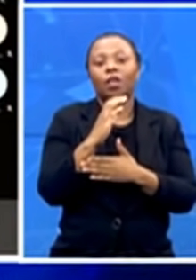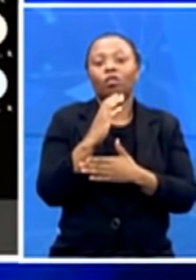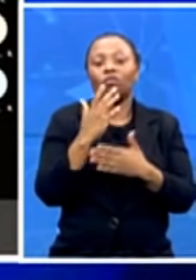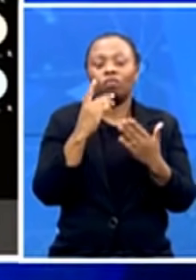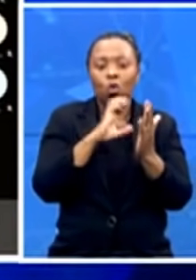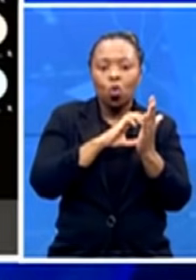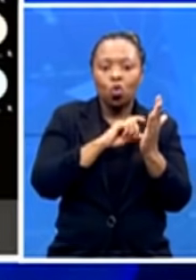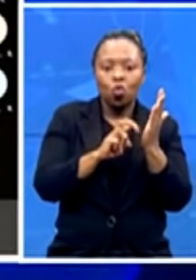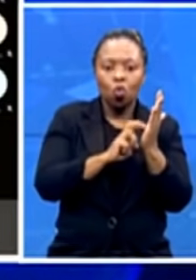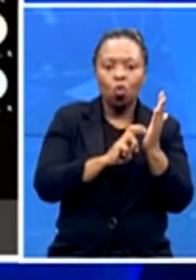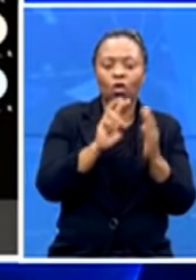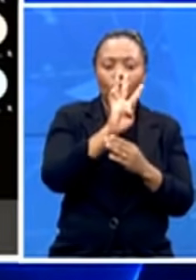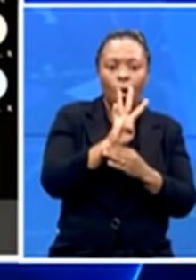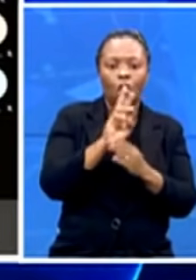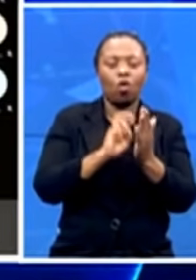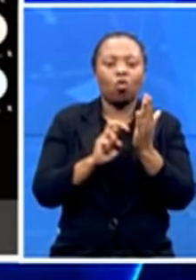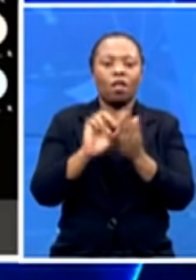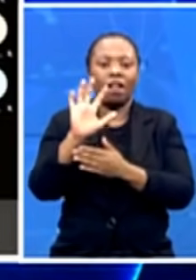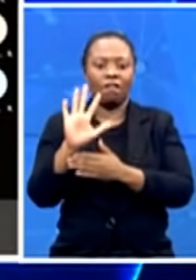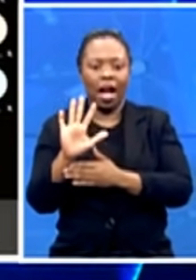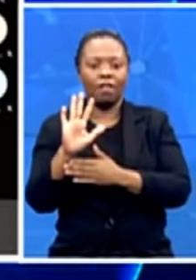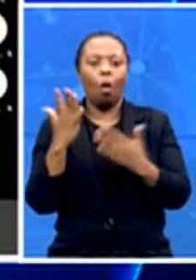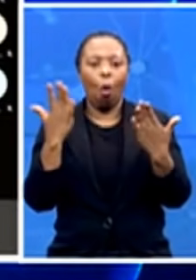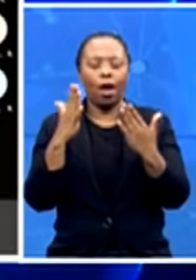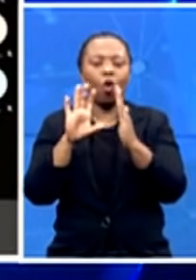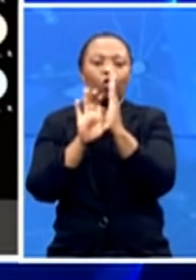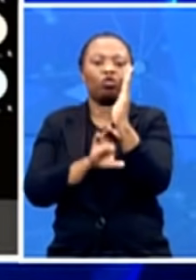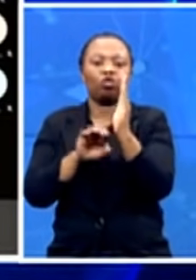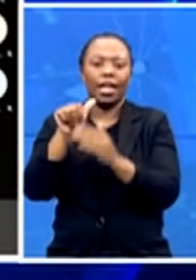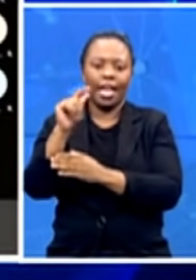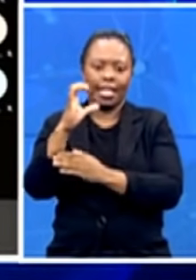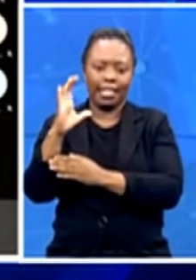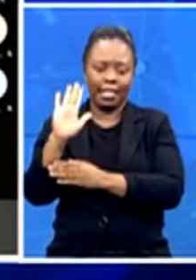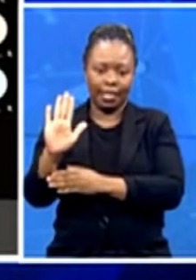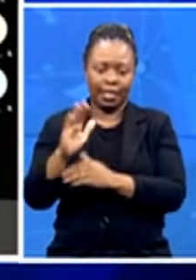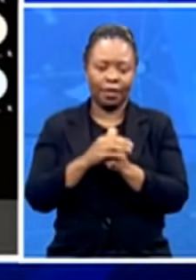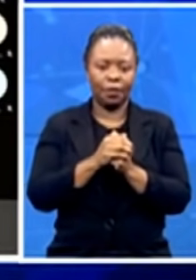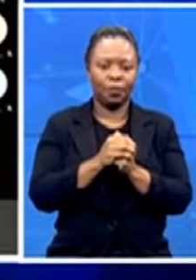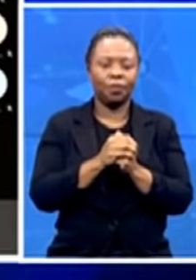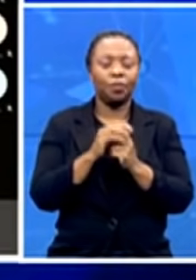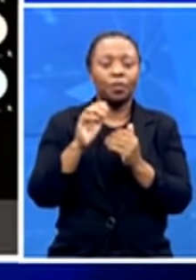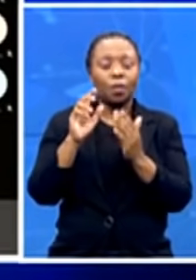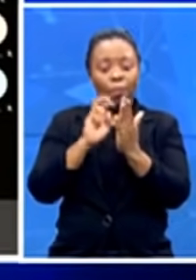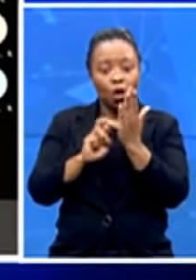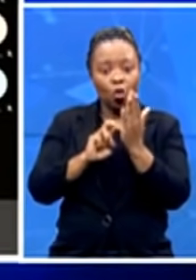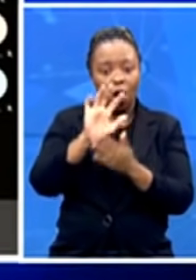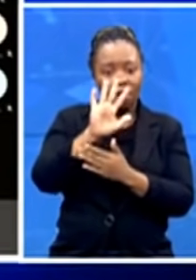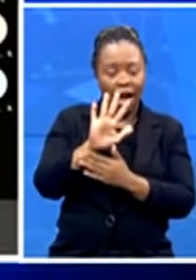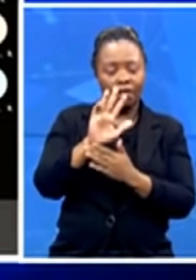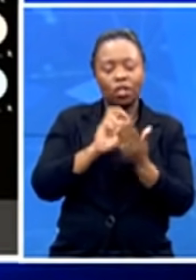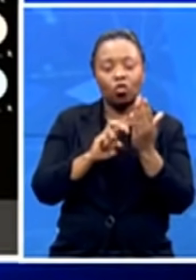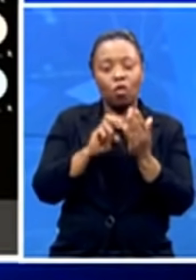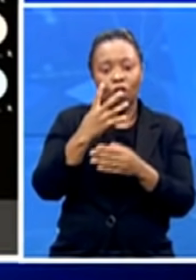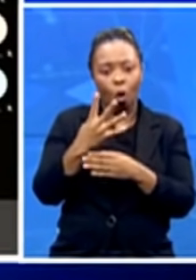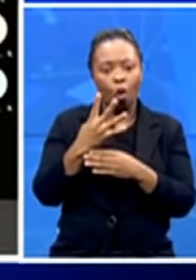the ANC Constitution. The language of both Rule 4 and Rule 5 do not constitute any limitation on the right of members